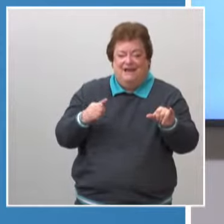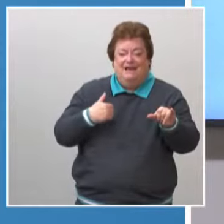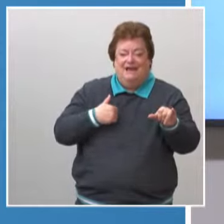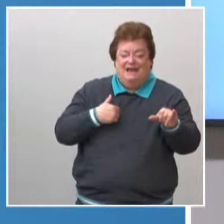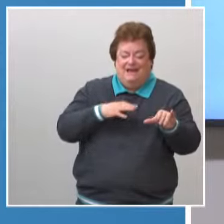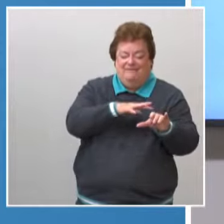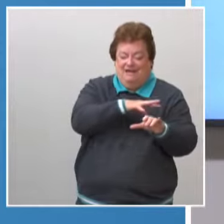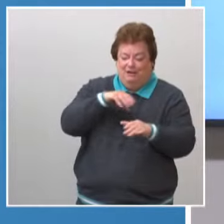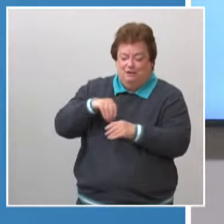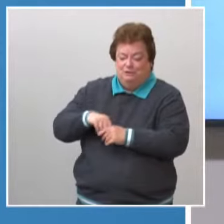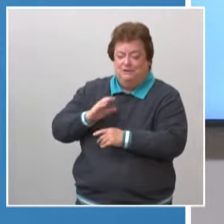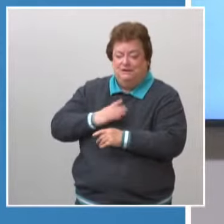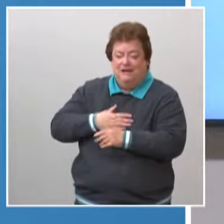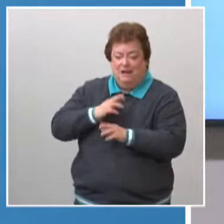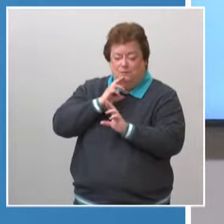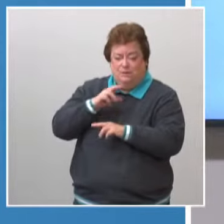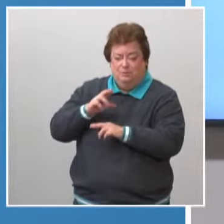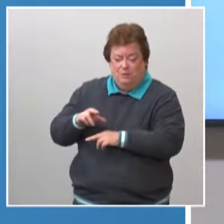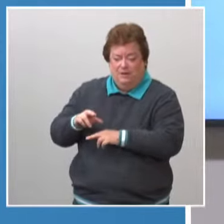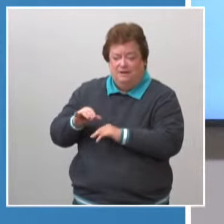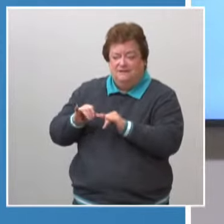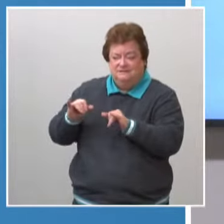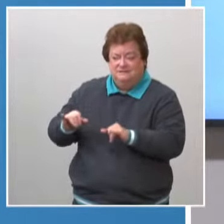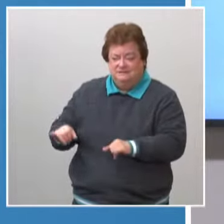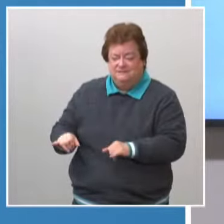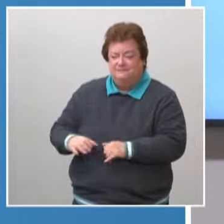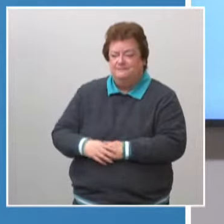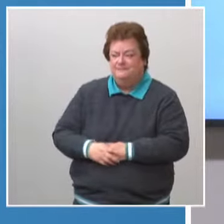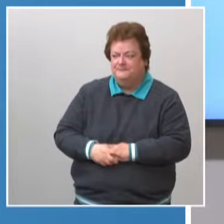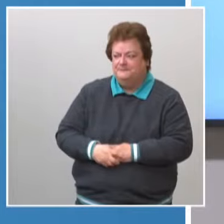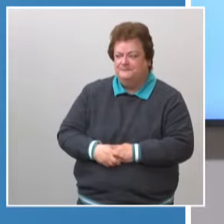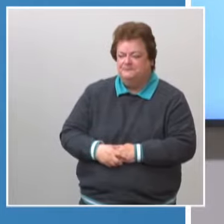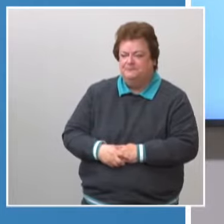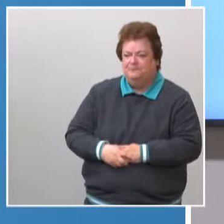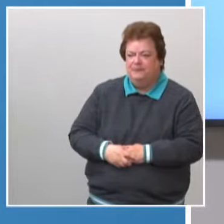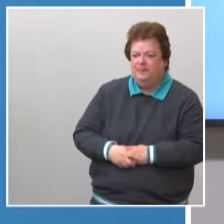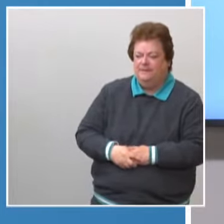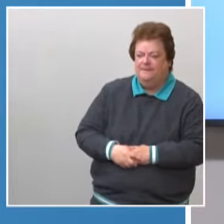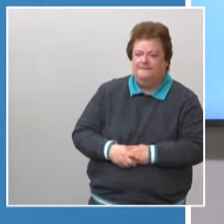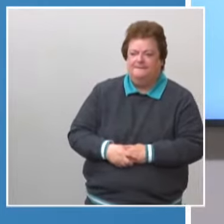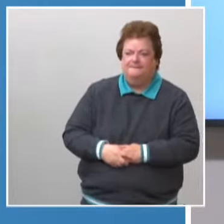reporting system that the state does.